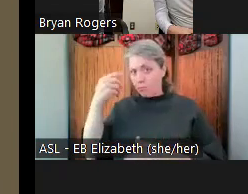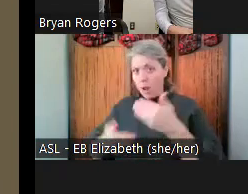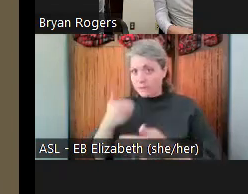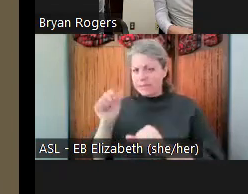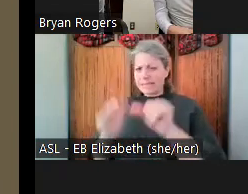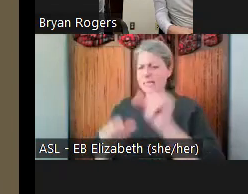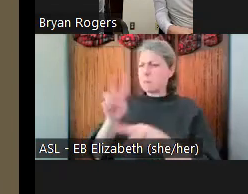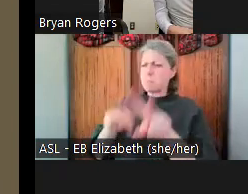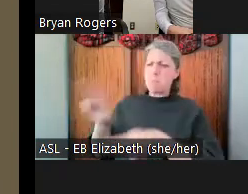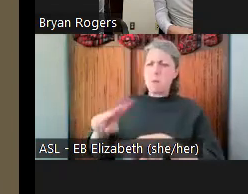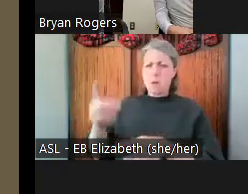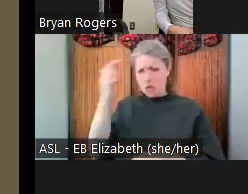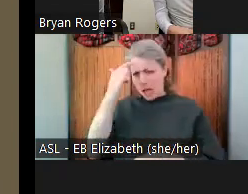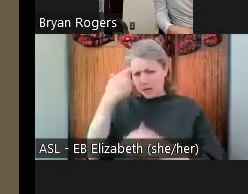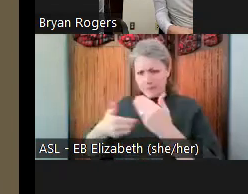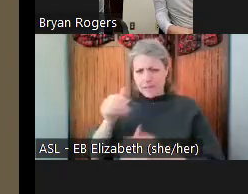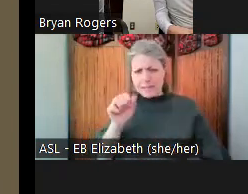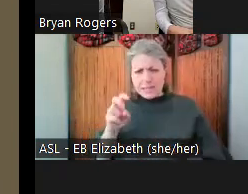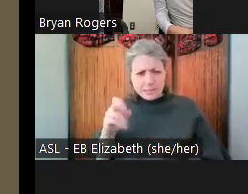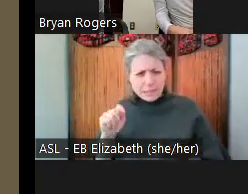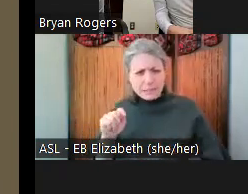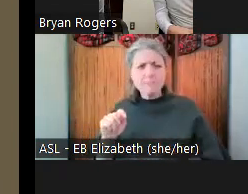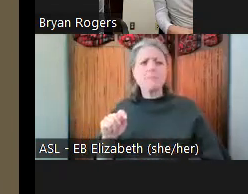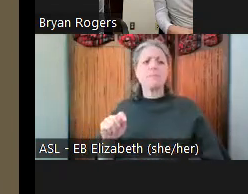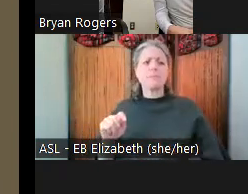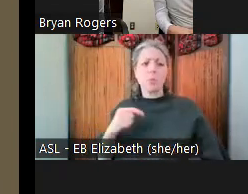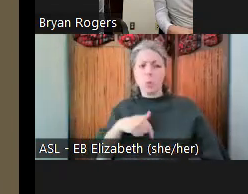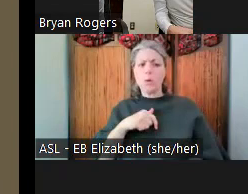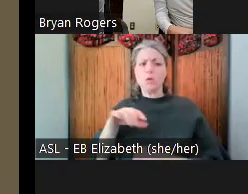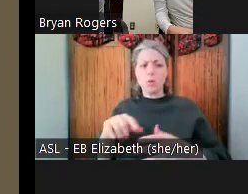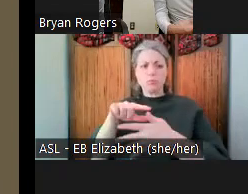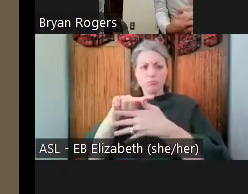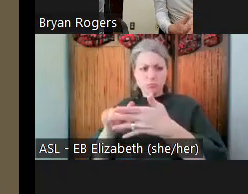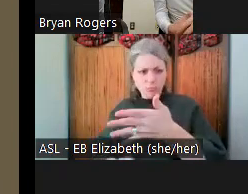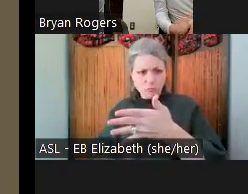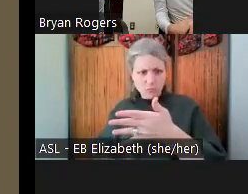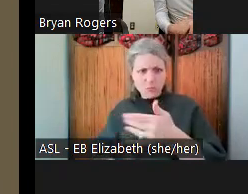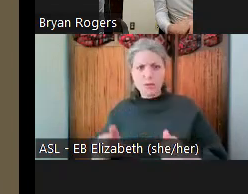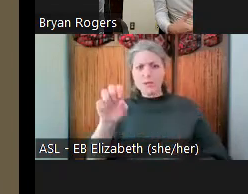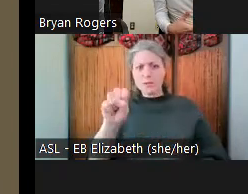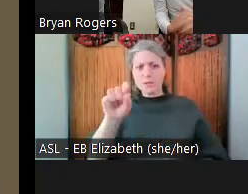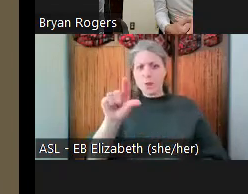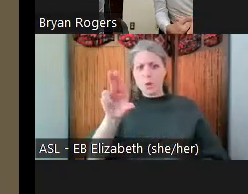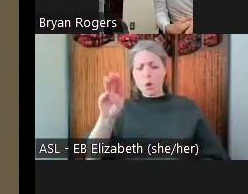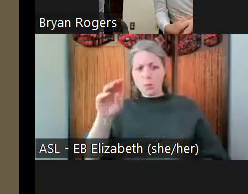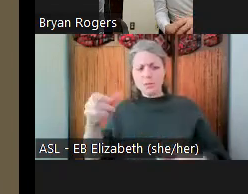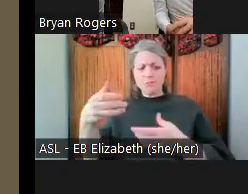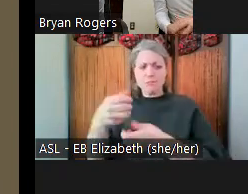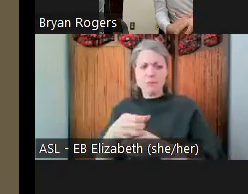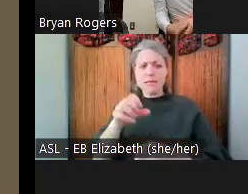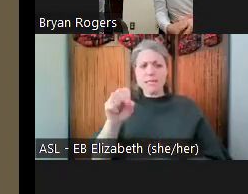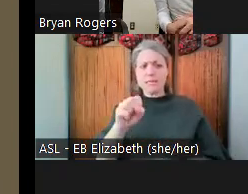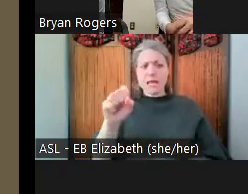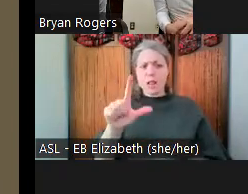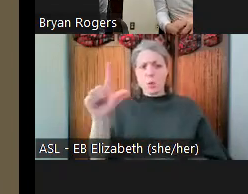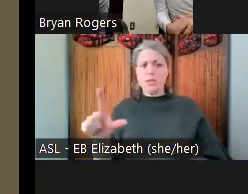do, the major cognitive assessments that we're performing are the SLUMS assessment, which is the St. Louis University mental